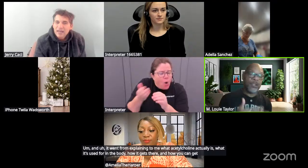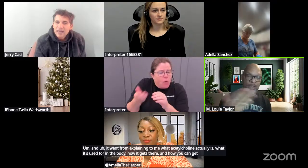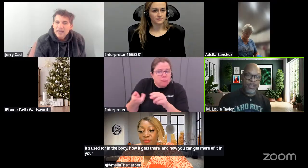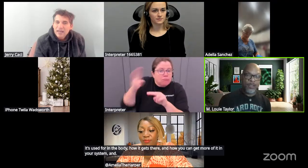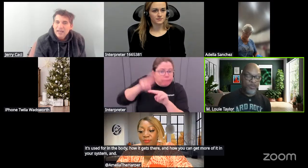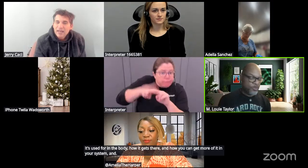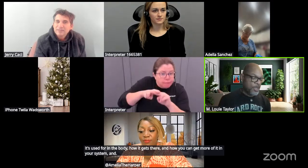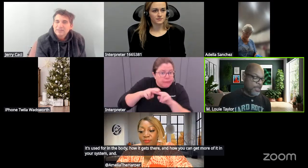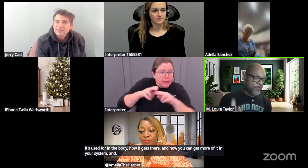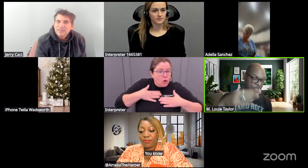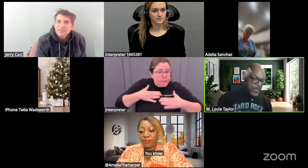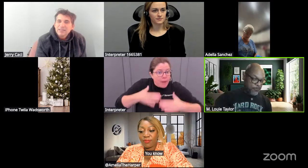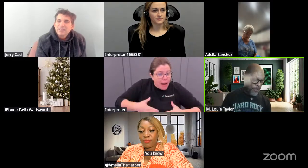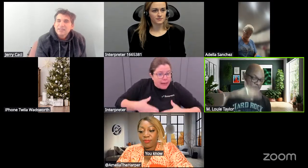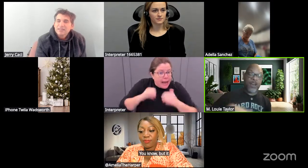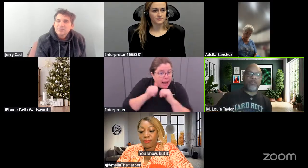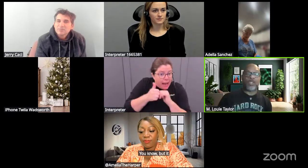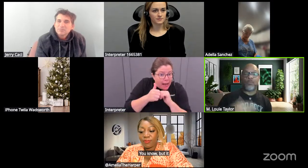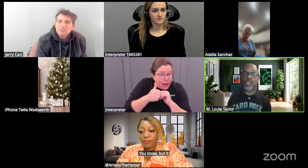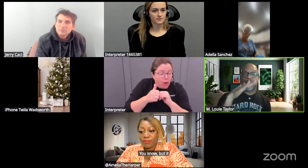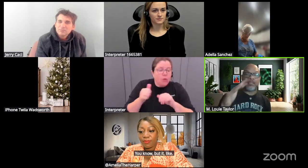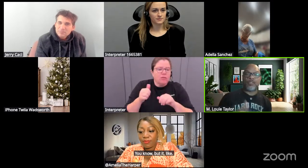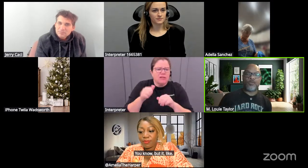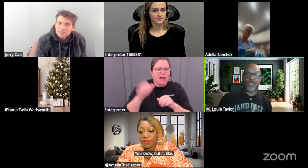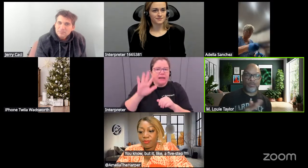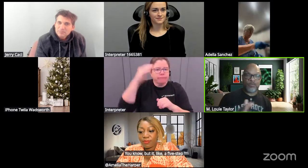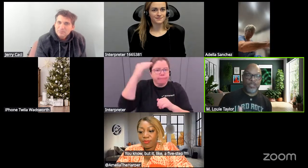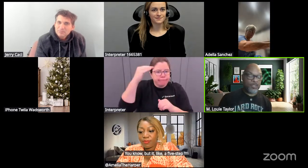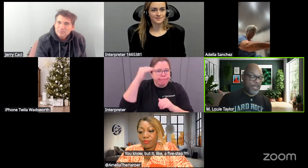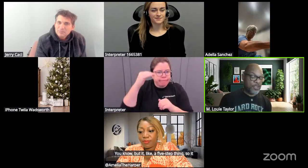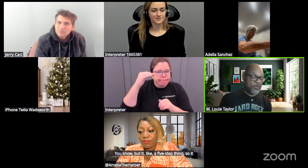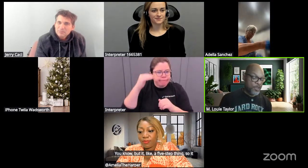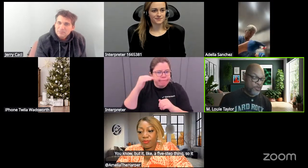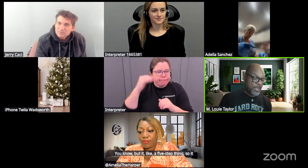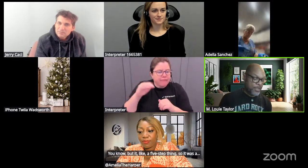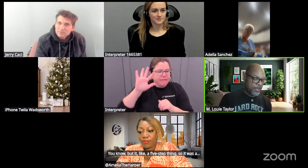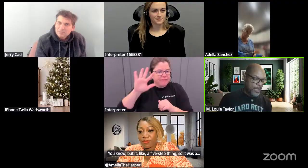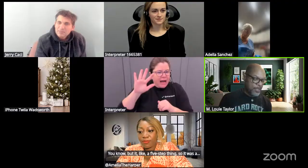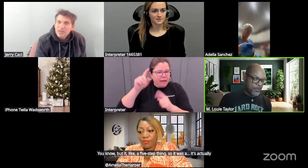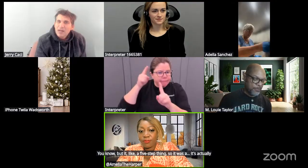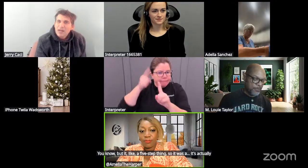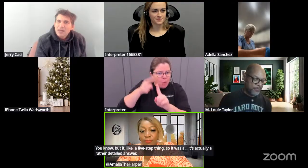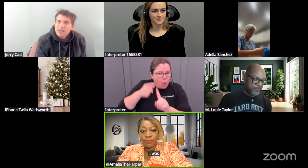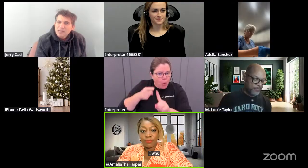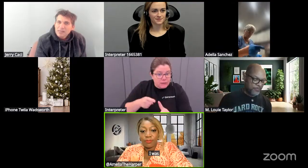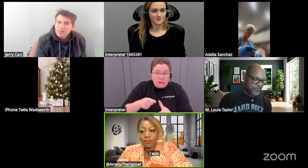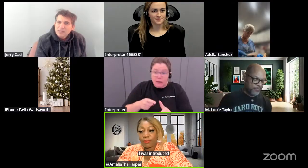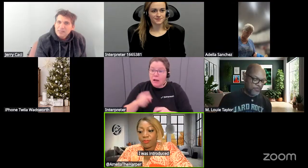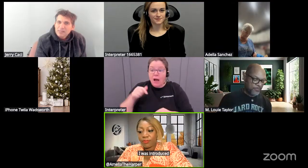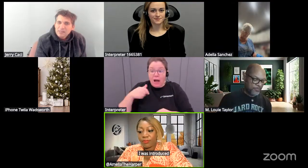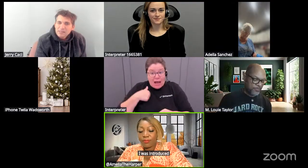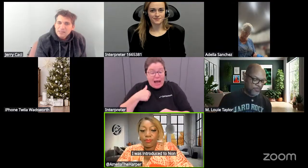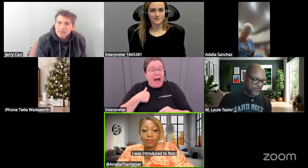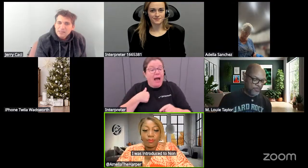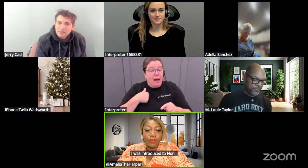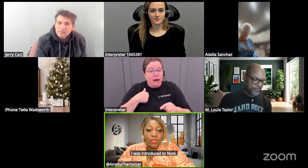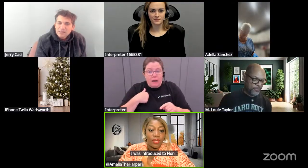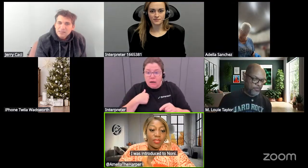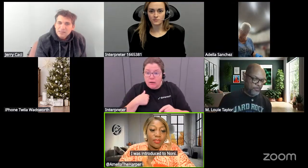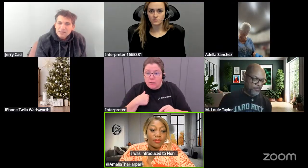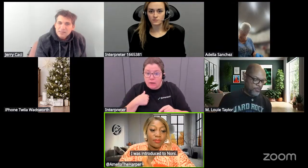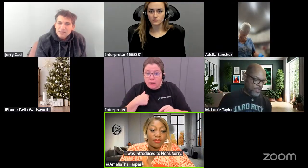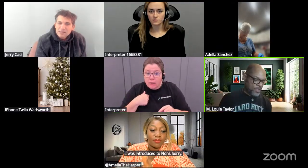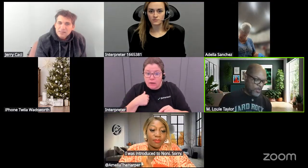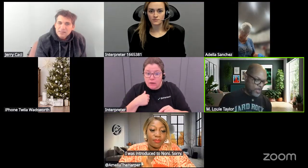and but it like a 5-step thing. So it's actually rather detailed. I was introduced to Noni. Sorry,